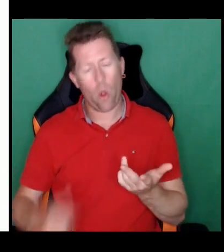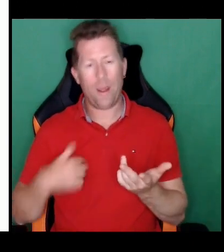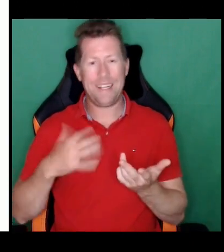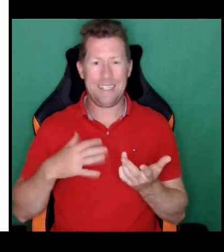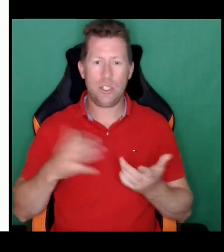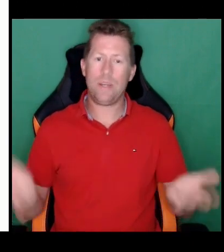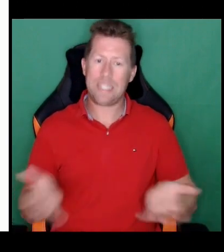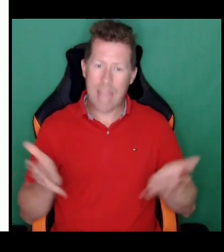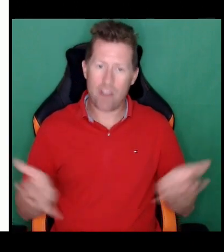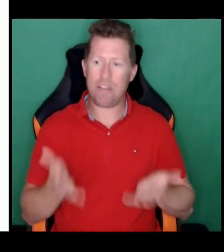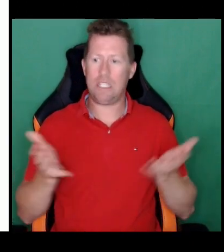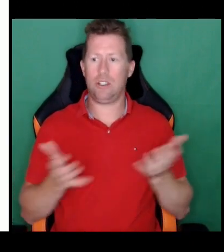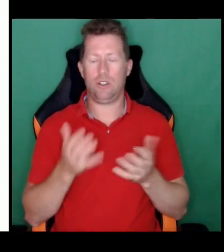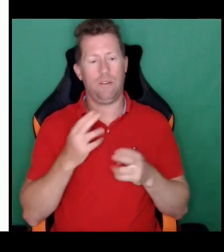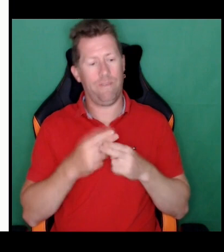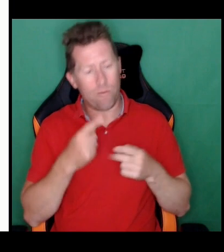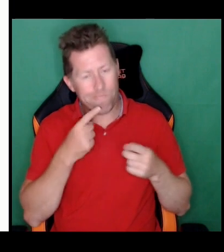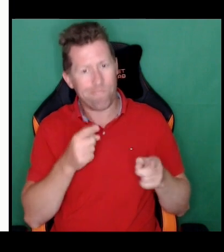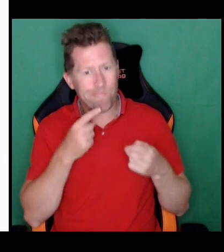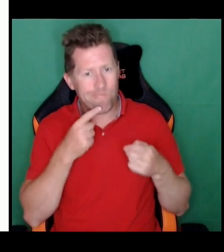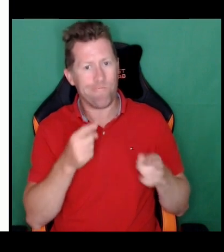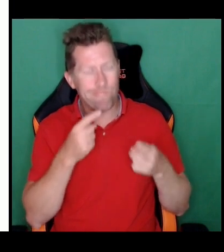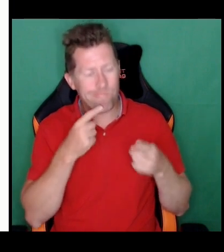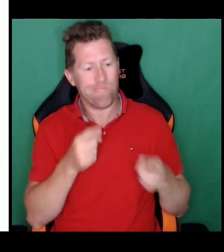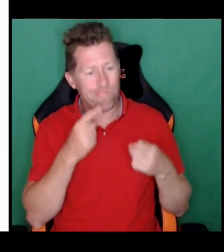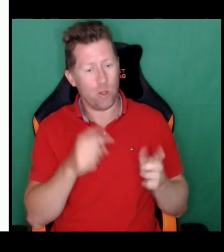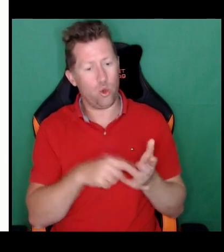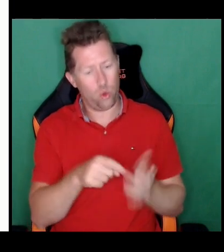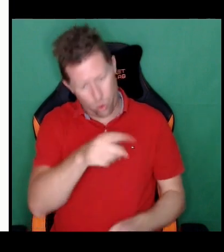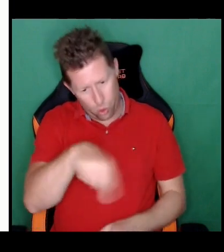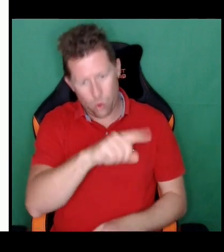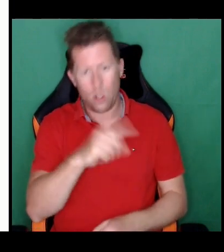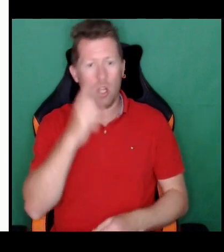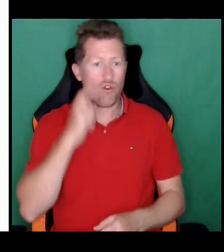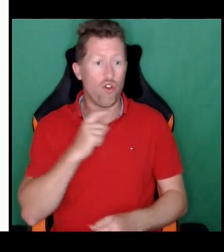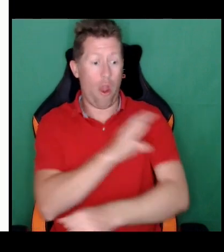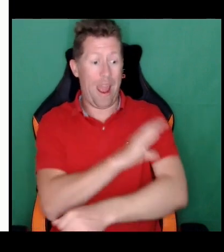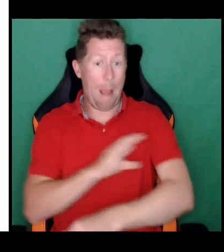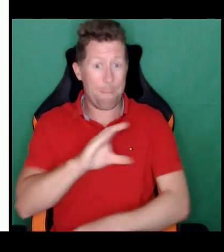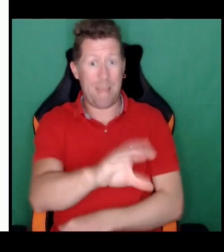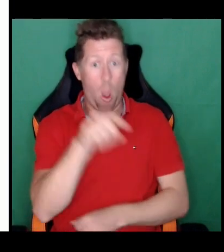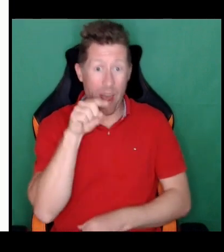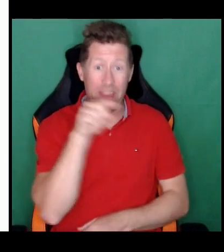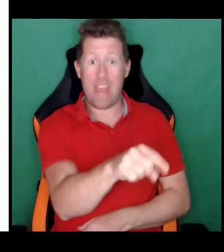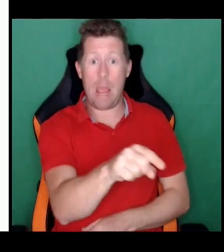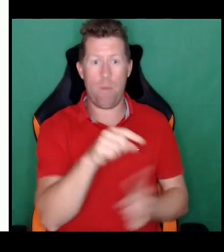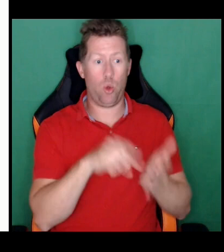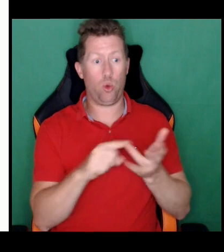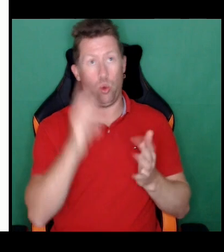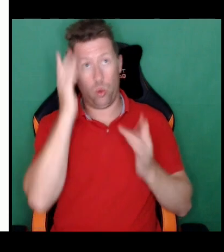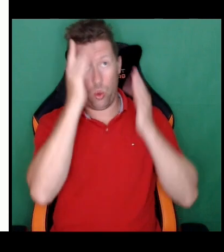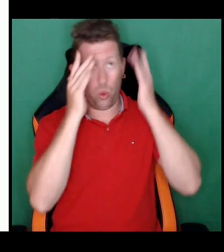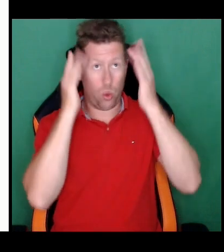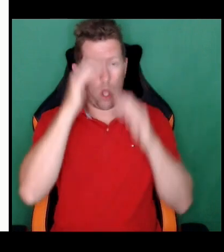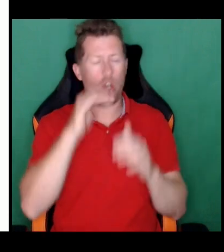through our messaging, our tailored messaging and tailored interventions to empower this segment to reflect on their own vaping behaviour rather than